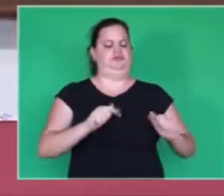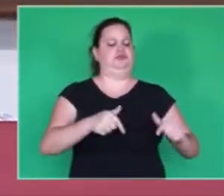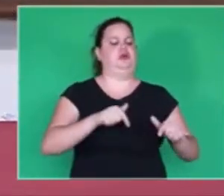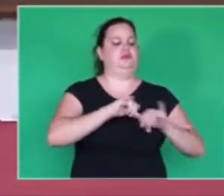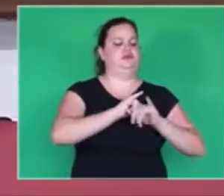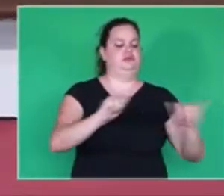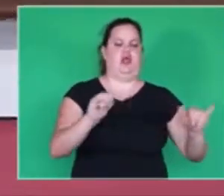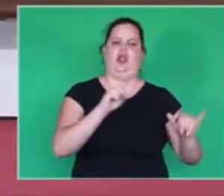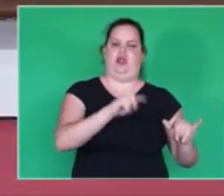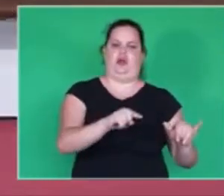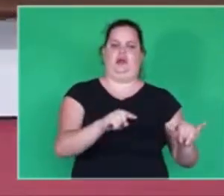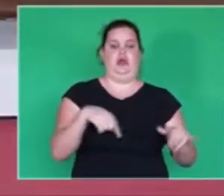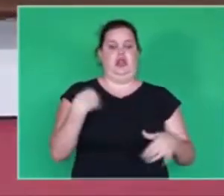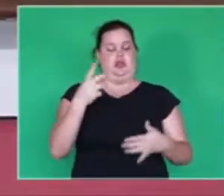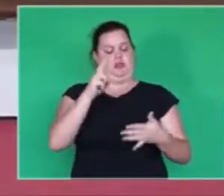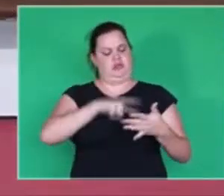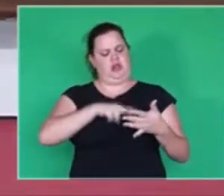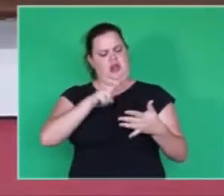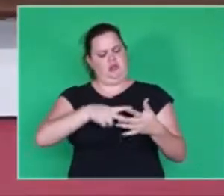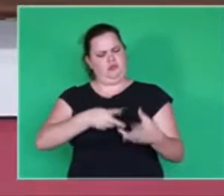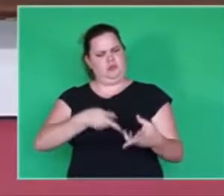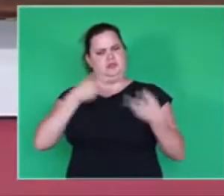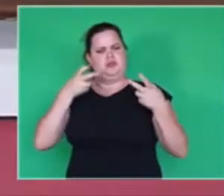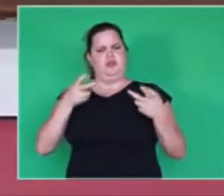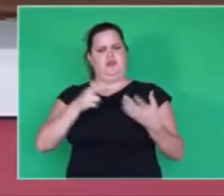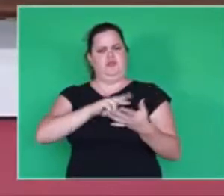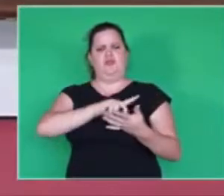institutions. And there are many of them